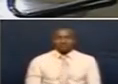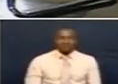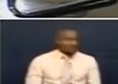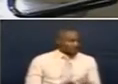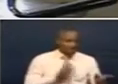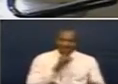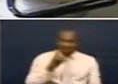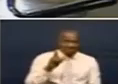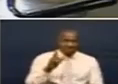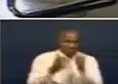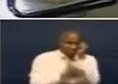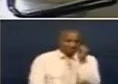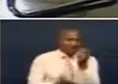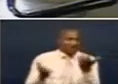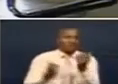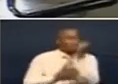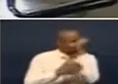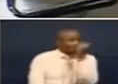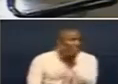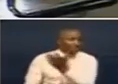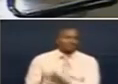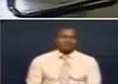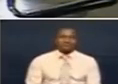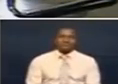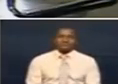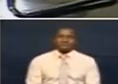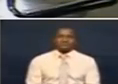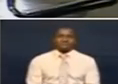God. Well, you've got 15 years. You've got 15 years.